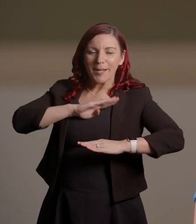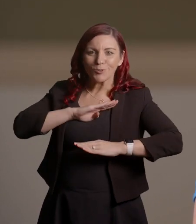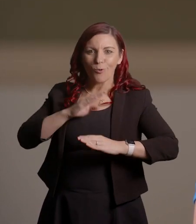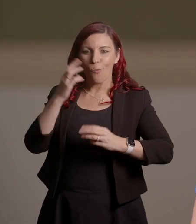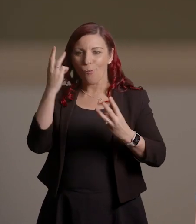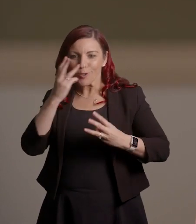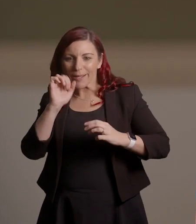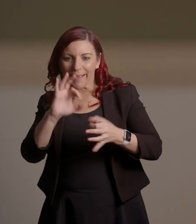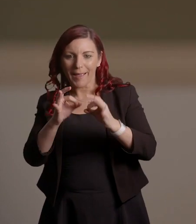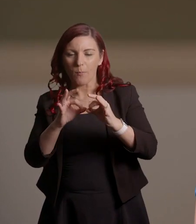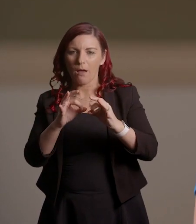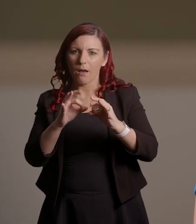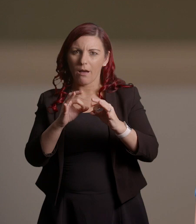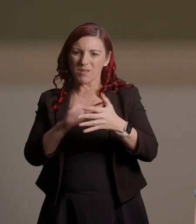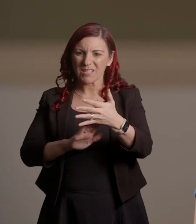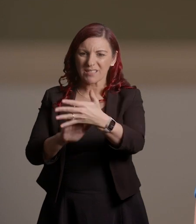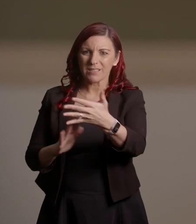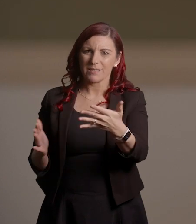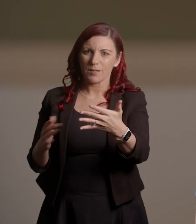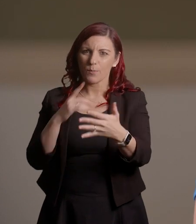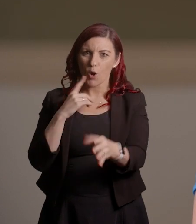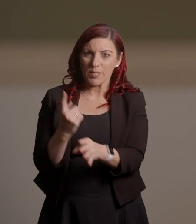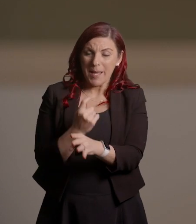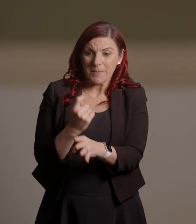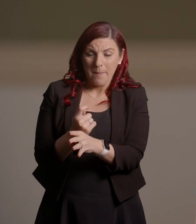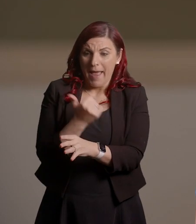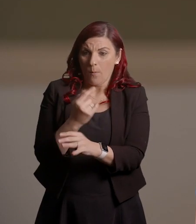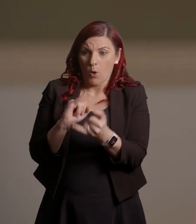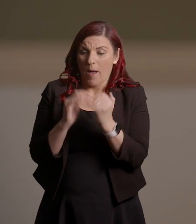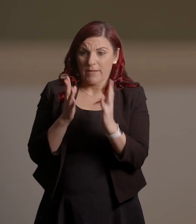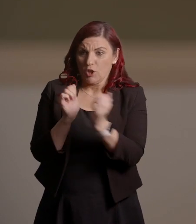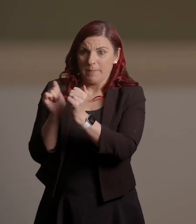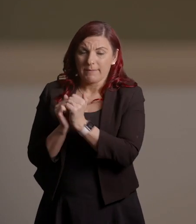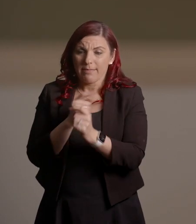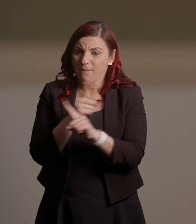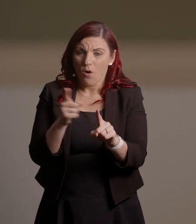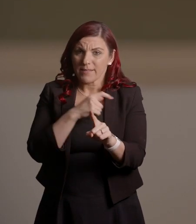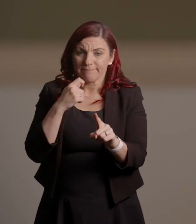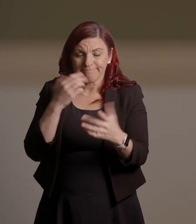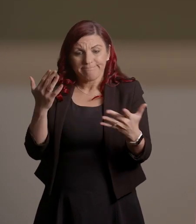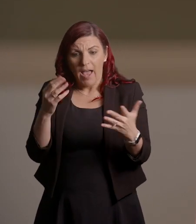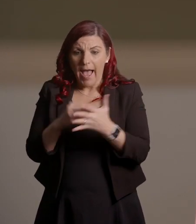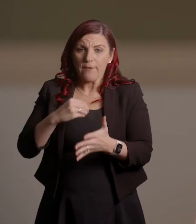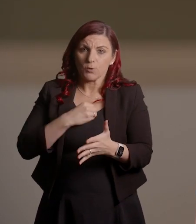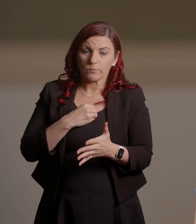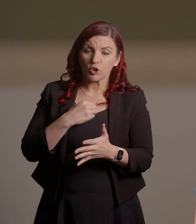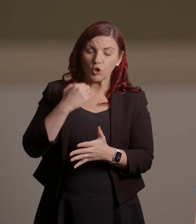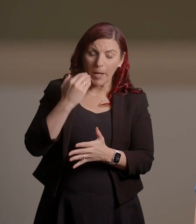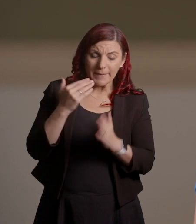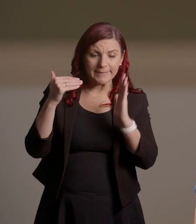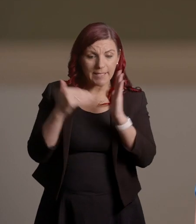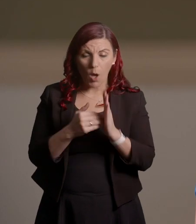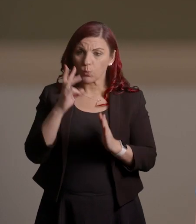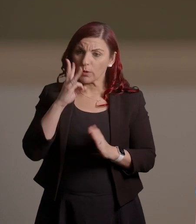in the stadium itself. But, you know, the fans I've met all said, listen, this is what we've had to do. It's an absolute